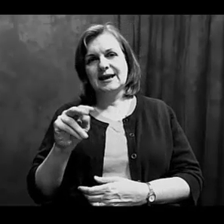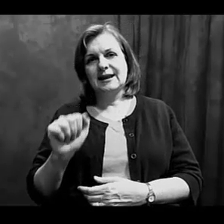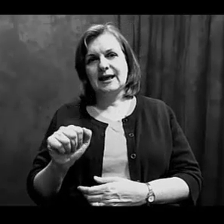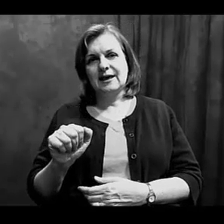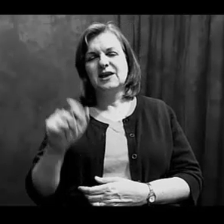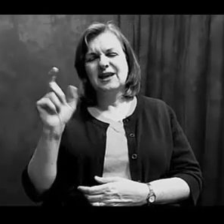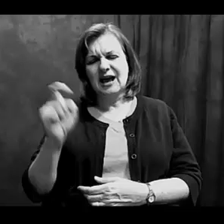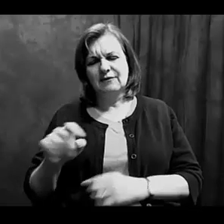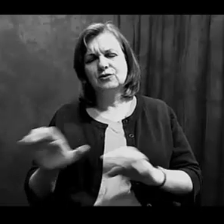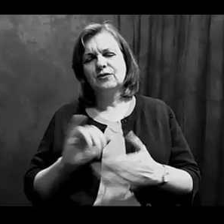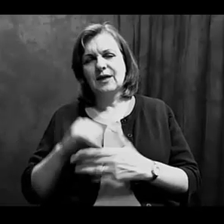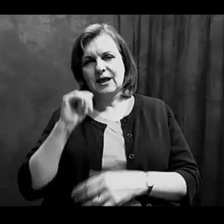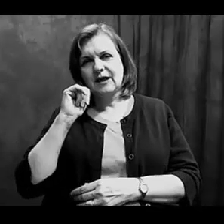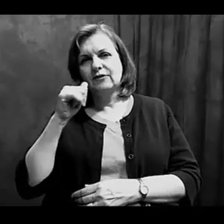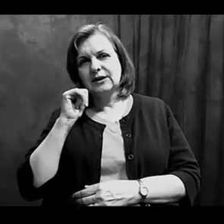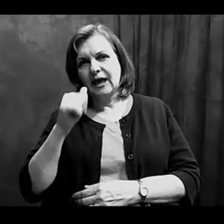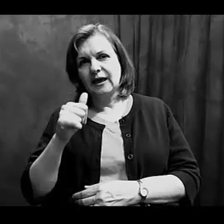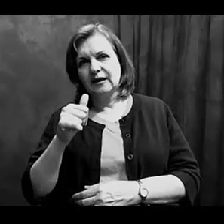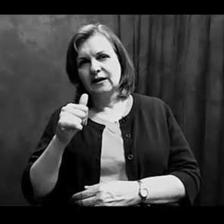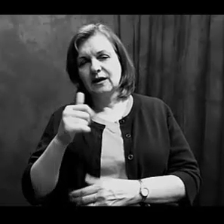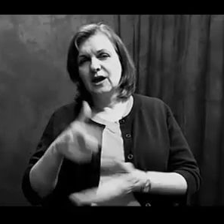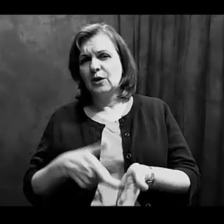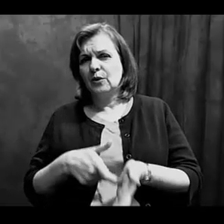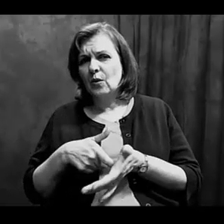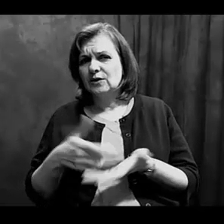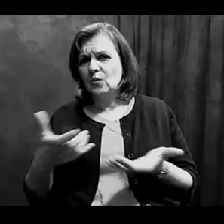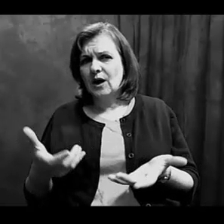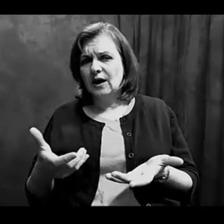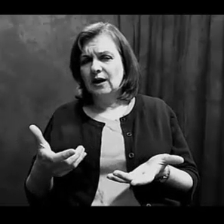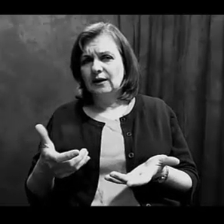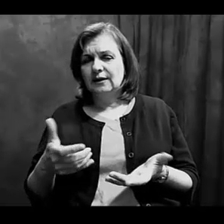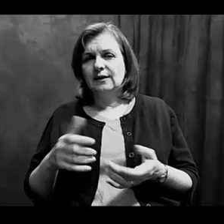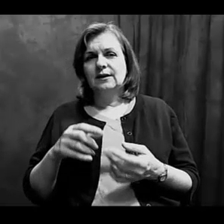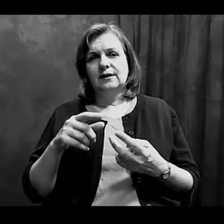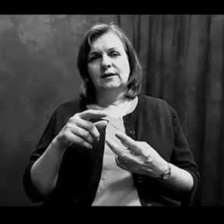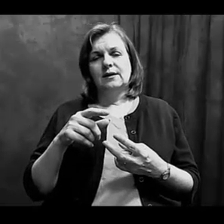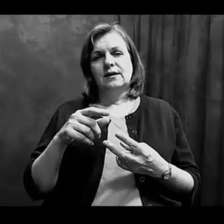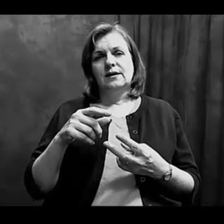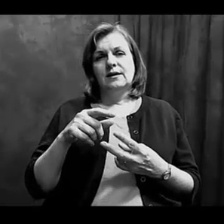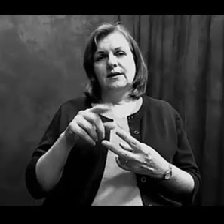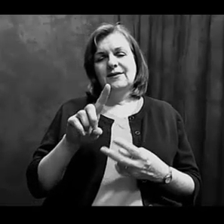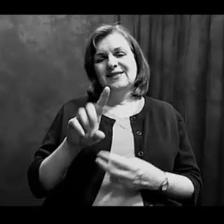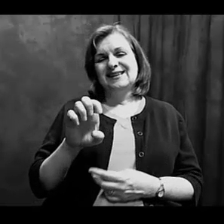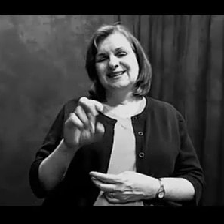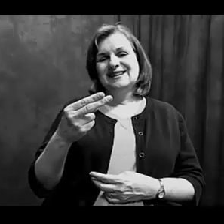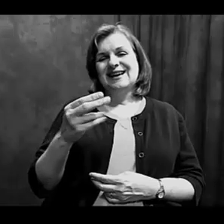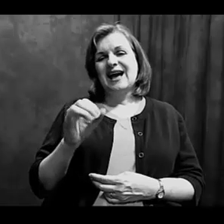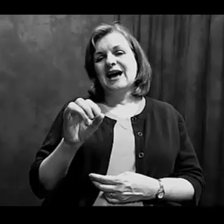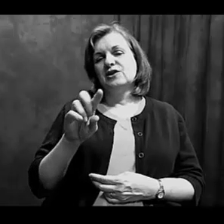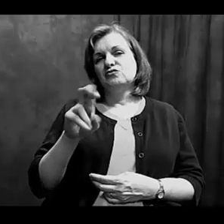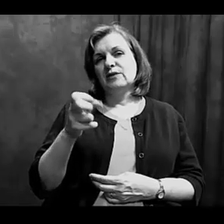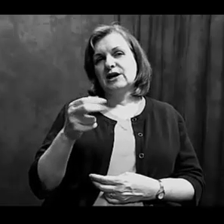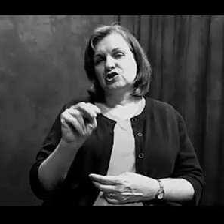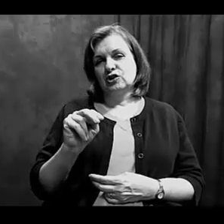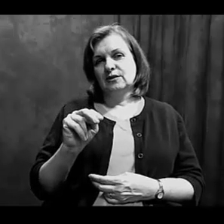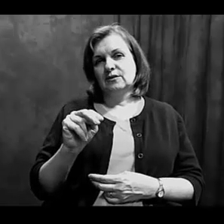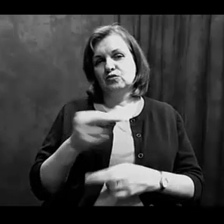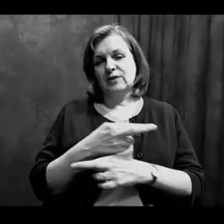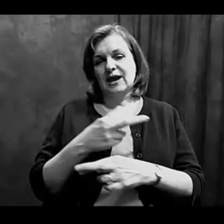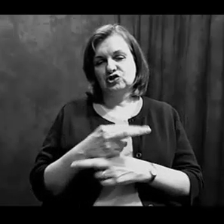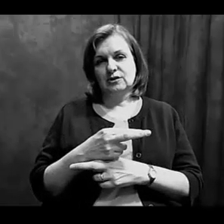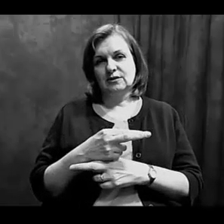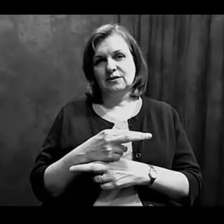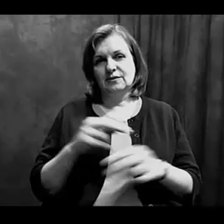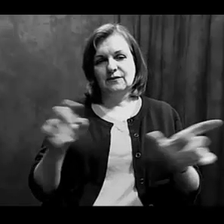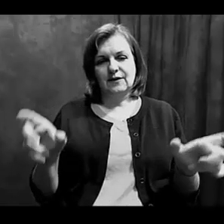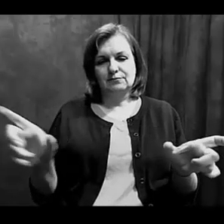new DNA that you're doing every single day requires our dehydration